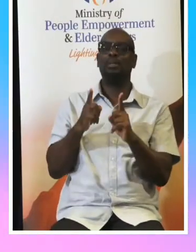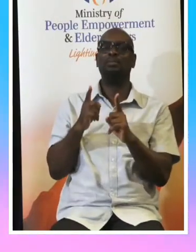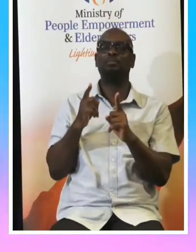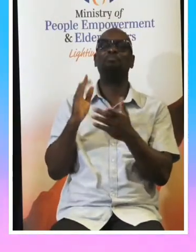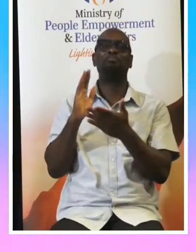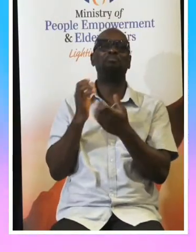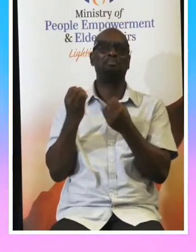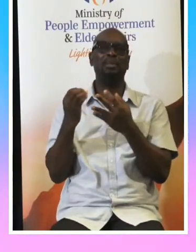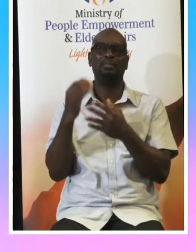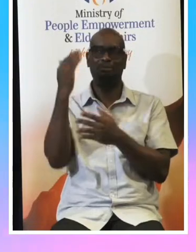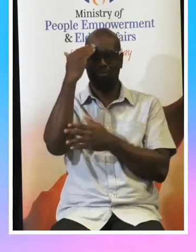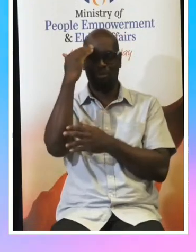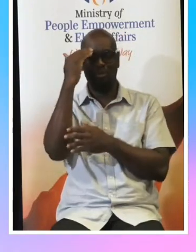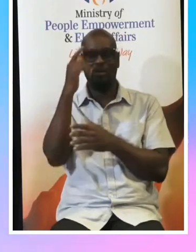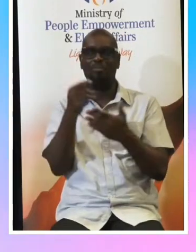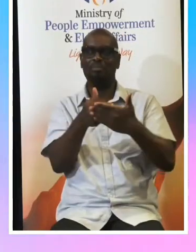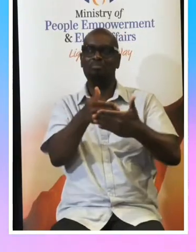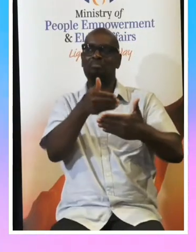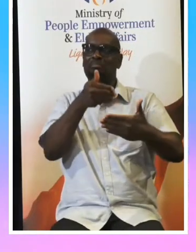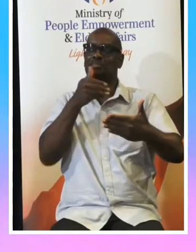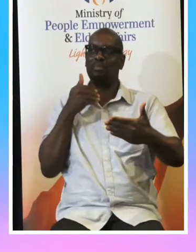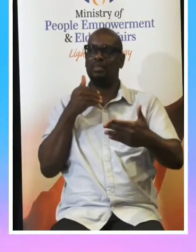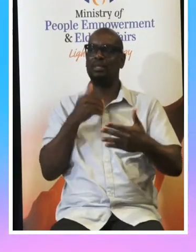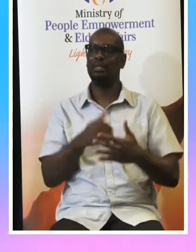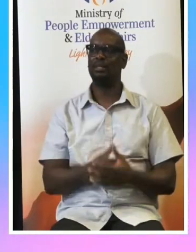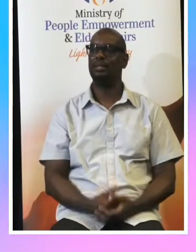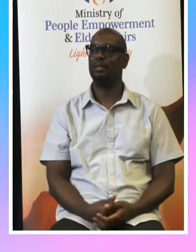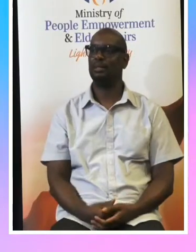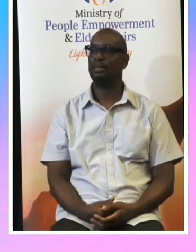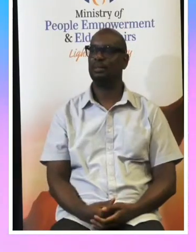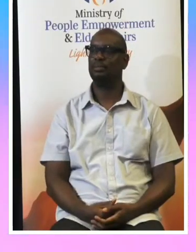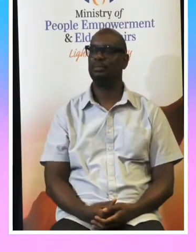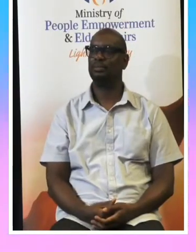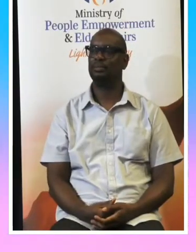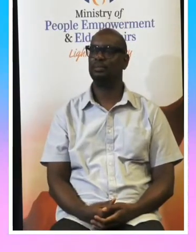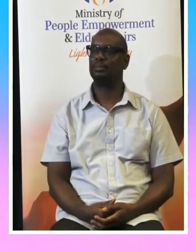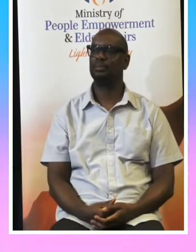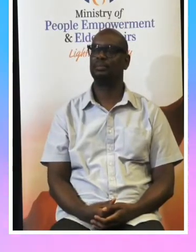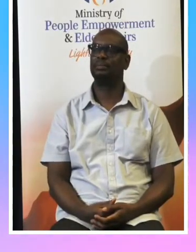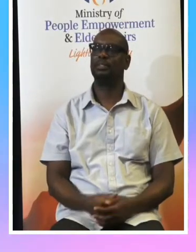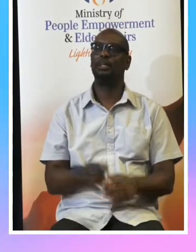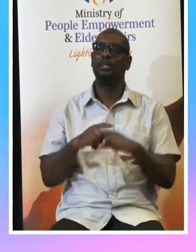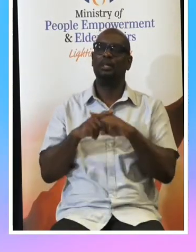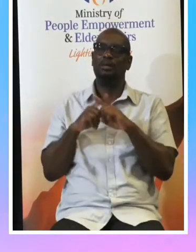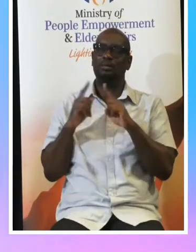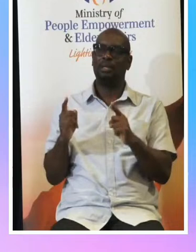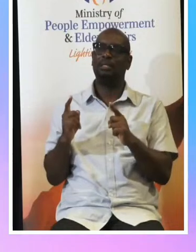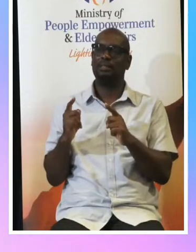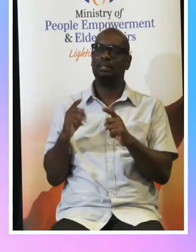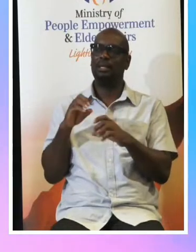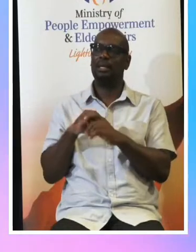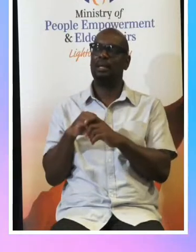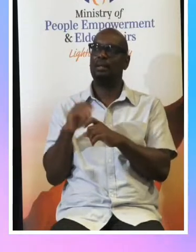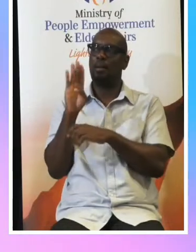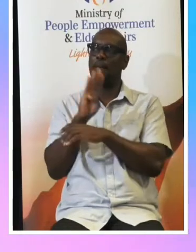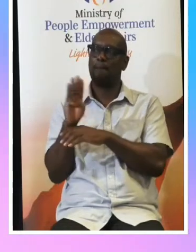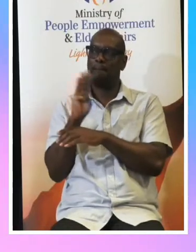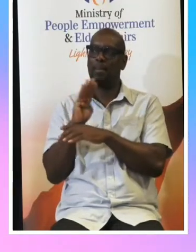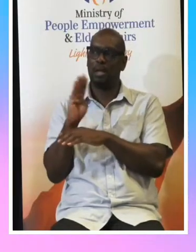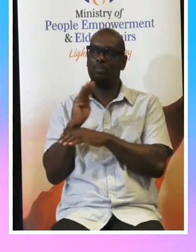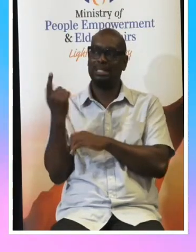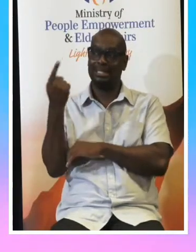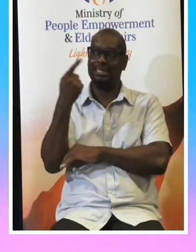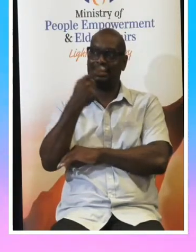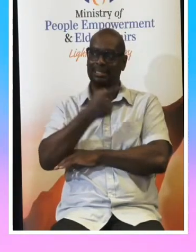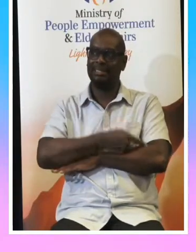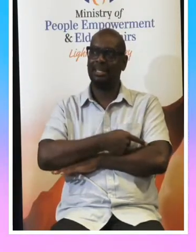of him in that regard, writing a weekly column in Barbados Today. He's worked as well with the United